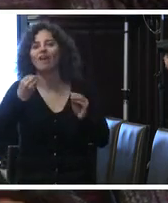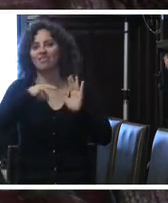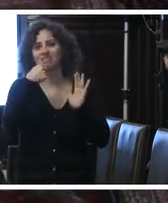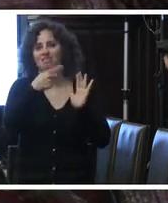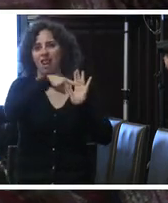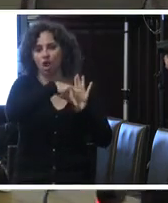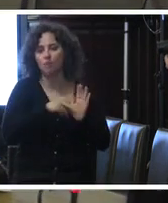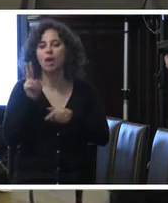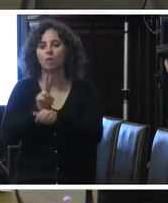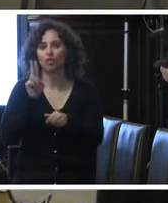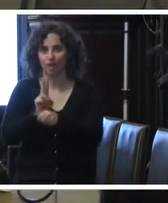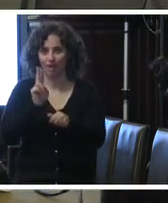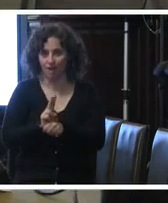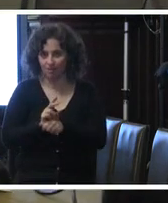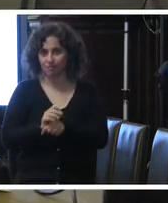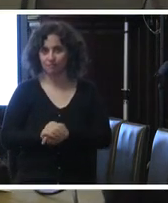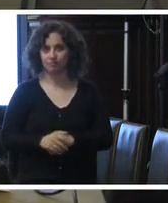¿no? Gracias.